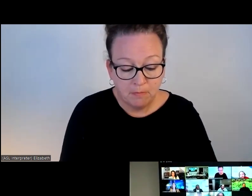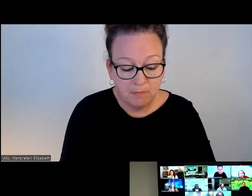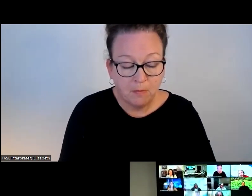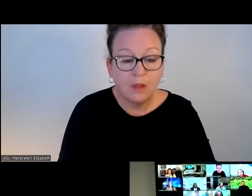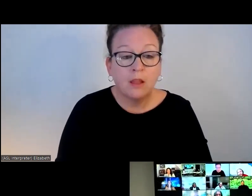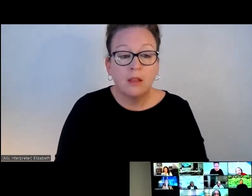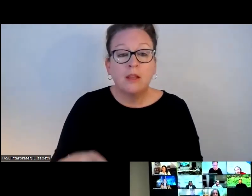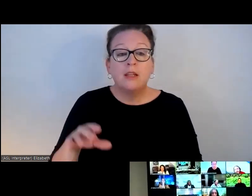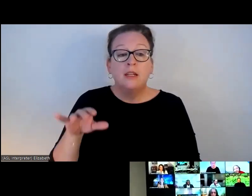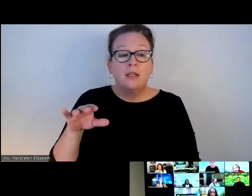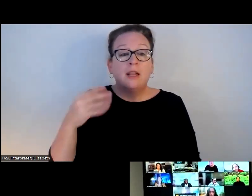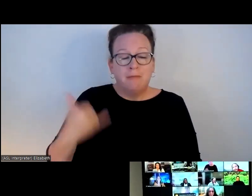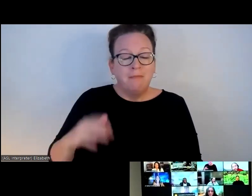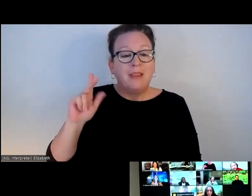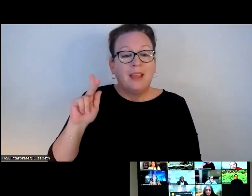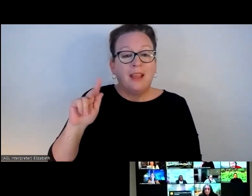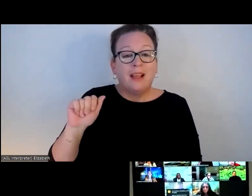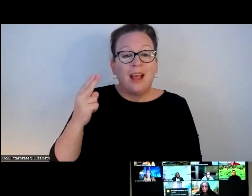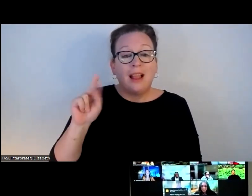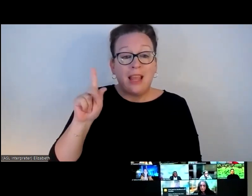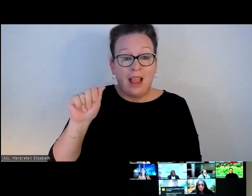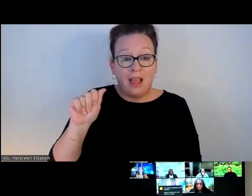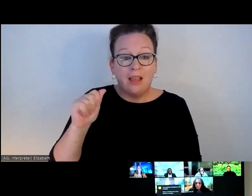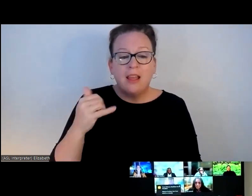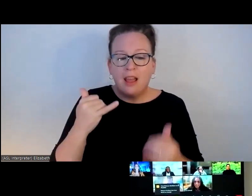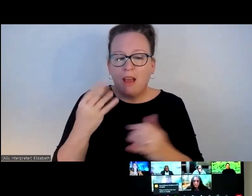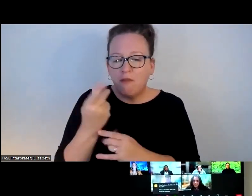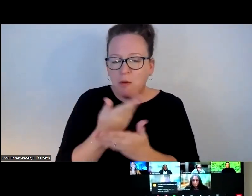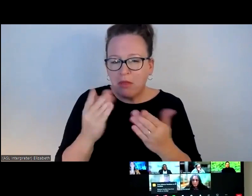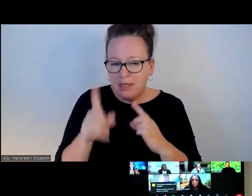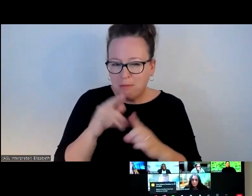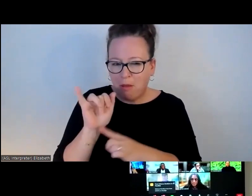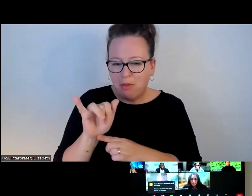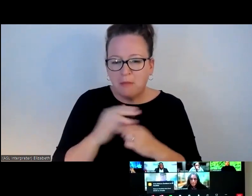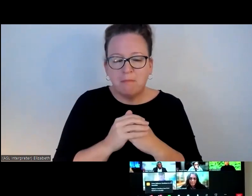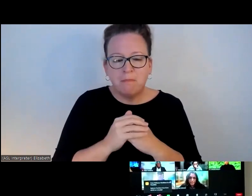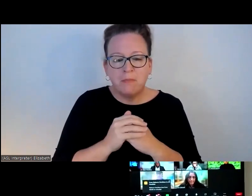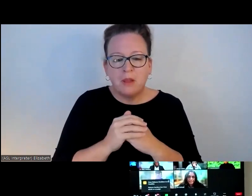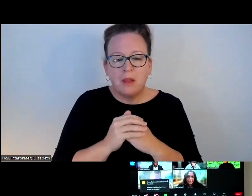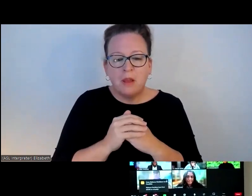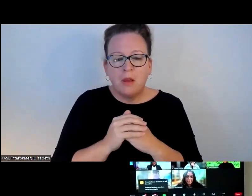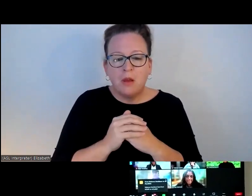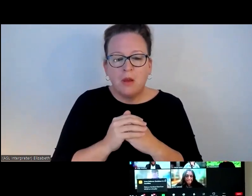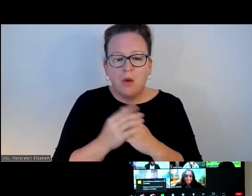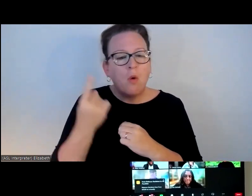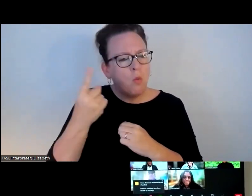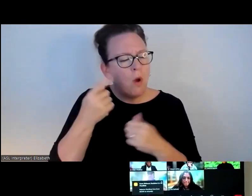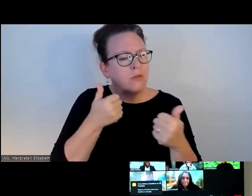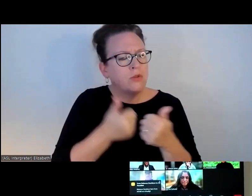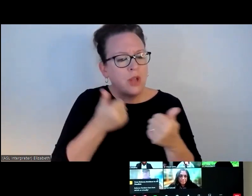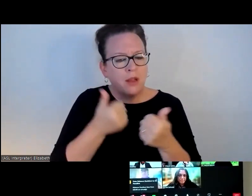Yeah, this is Kalila. Just a couple of things around that. I think one challenge